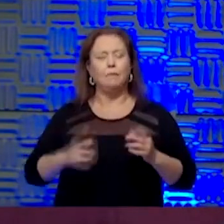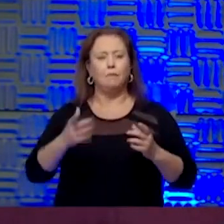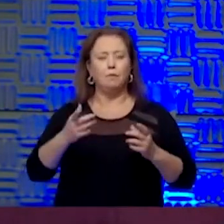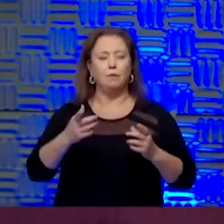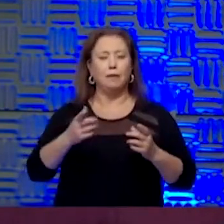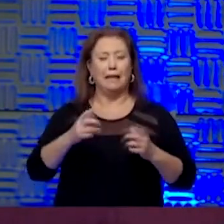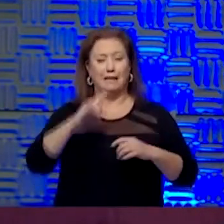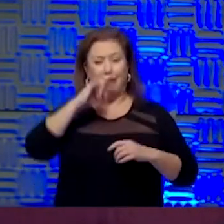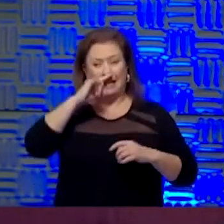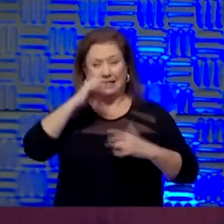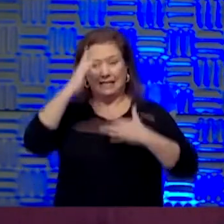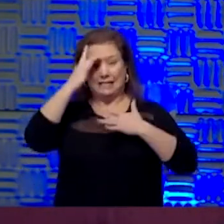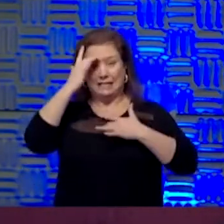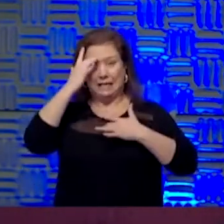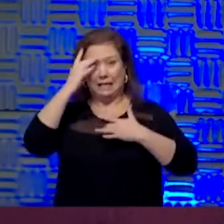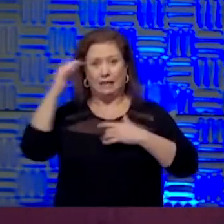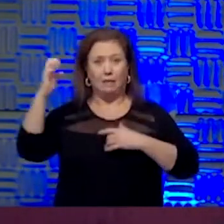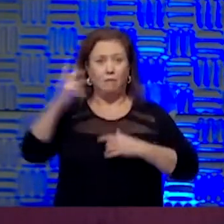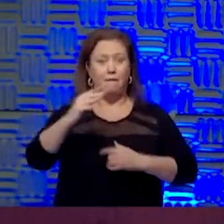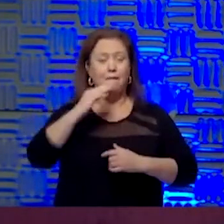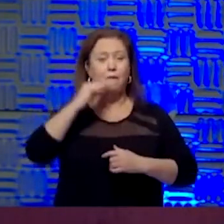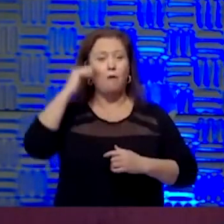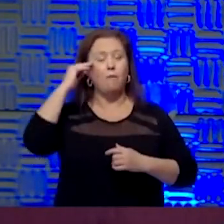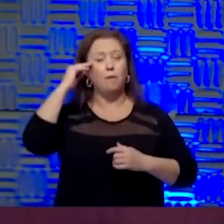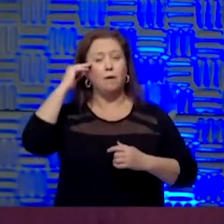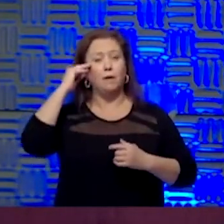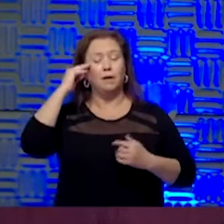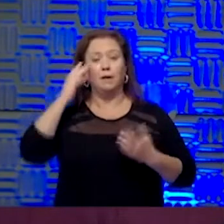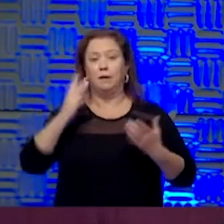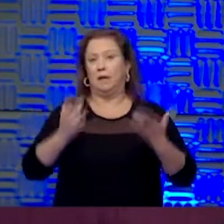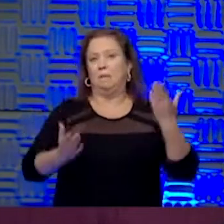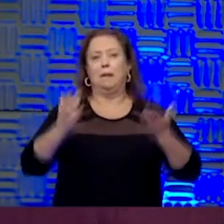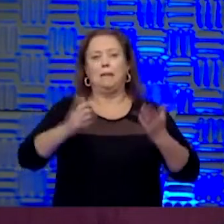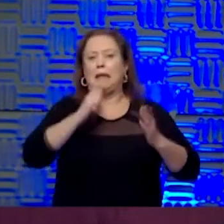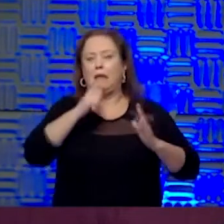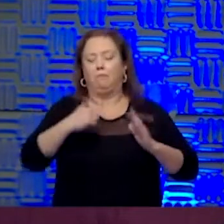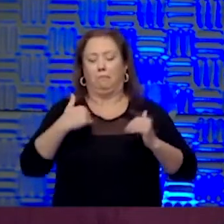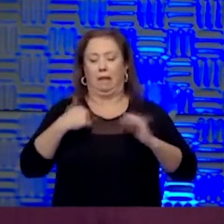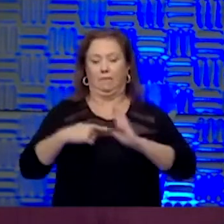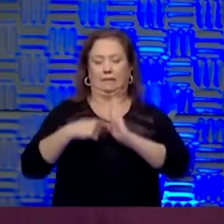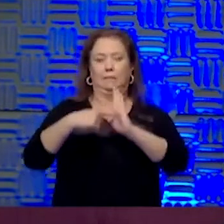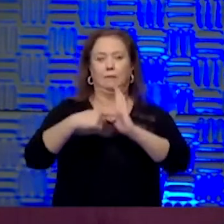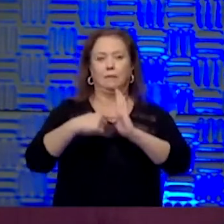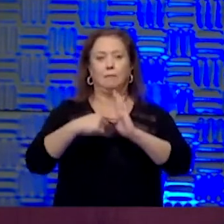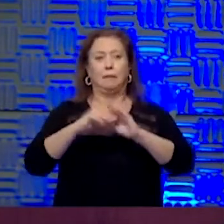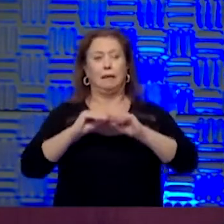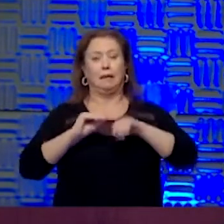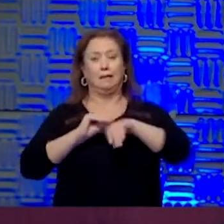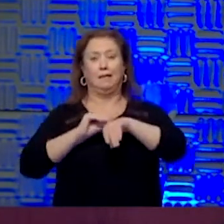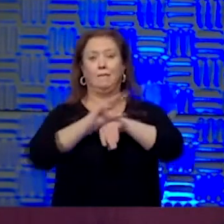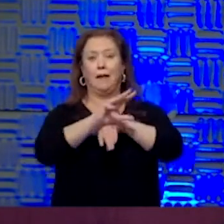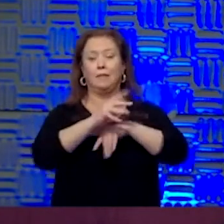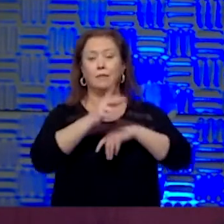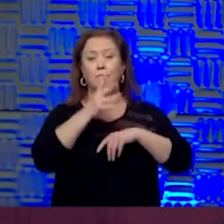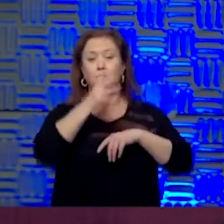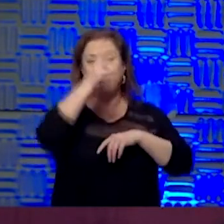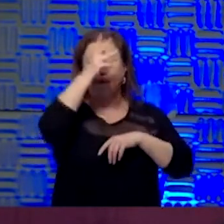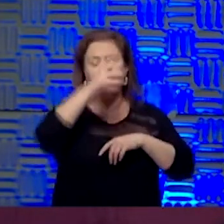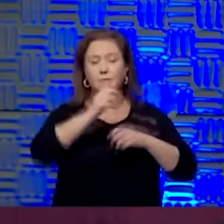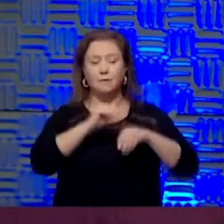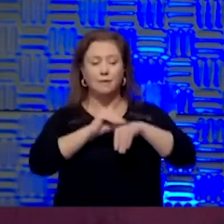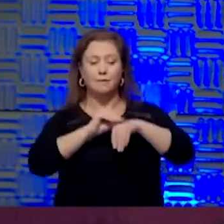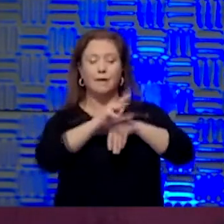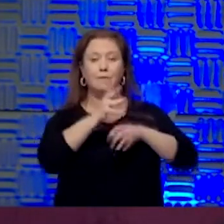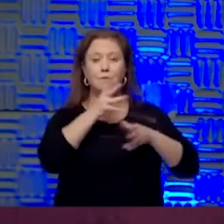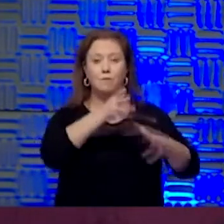if kids get sick, where do they go? They go back home. But they may not even have symptoms, and yet they can give it to their parents or to their grandparents. And that's